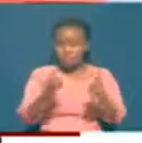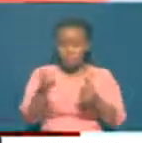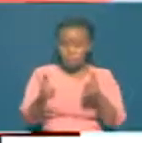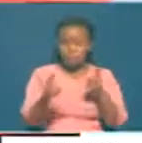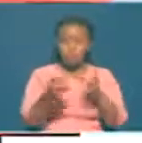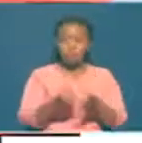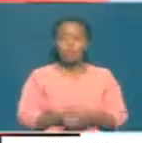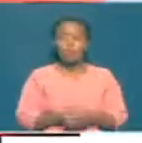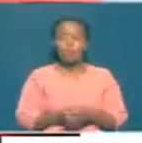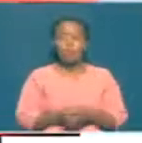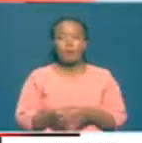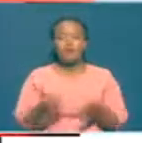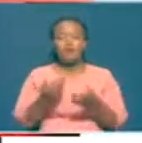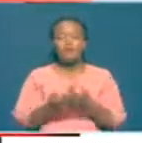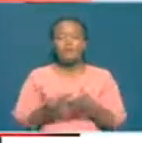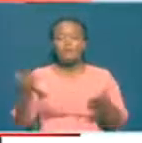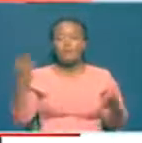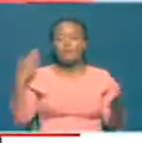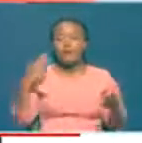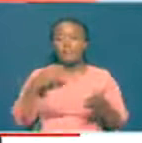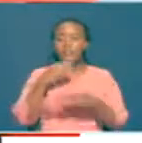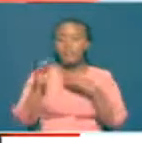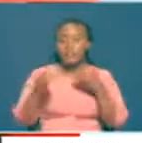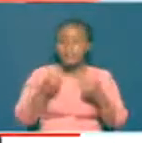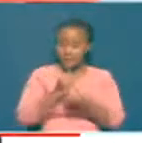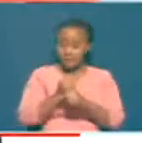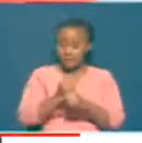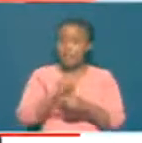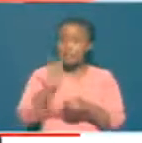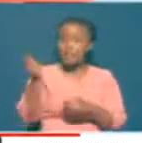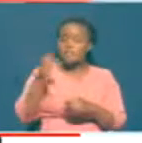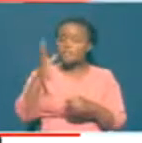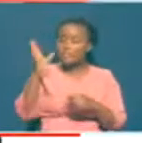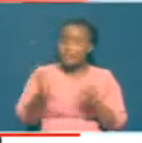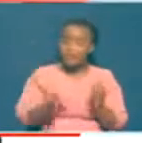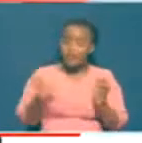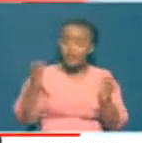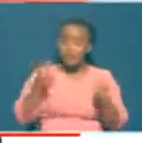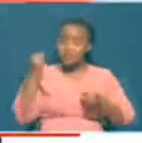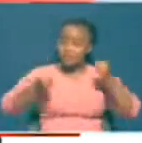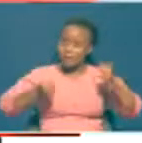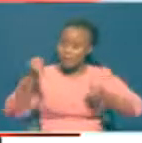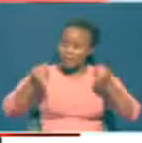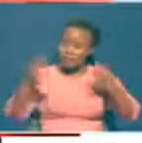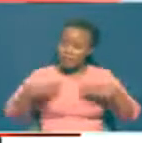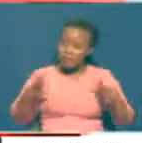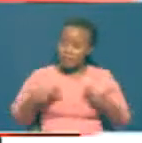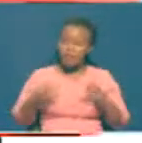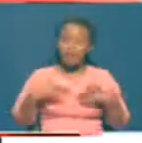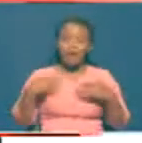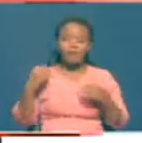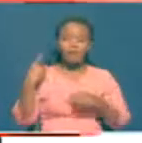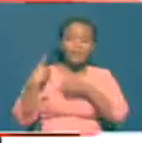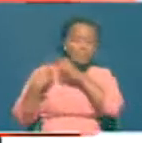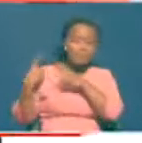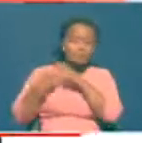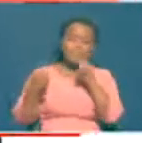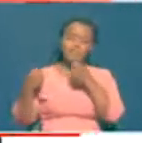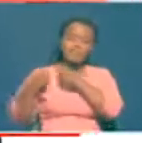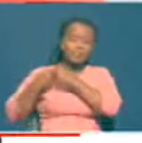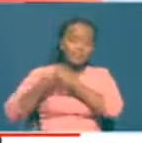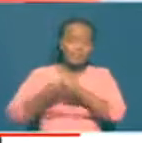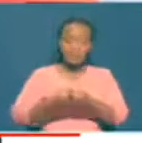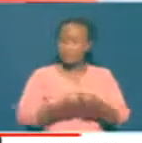In the past years, Kenyan athletes have faced challenges when put on the spot during global events, especially by